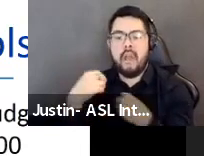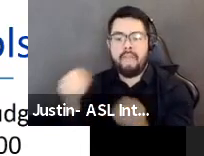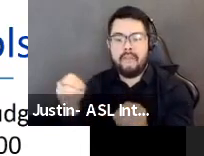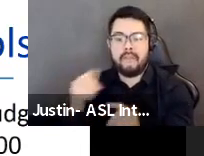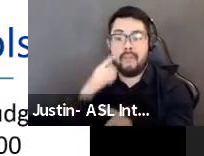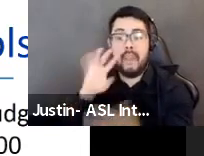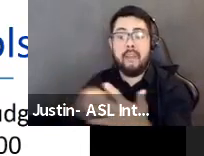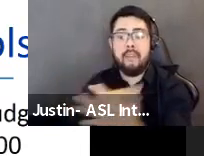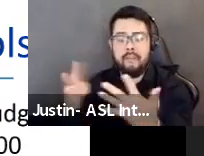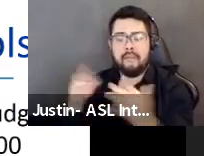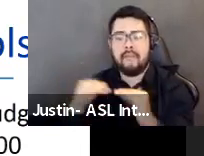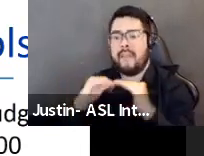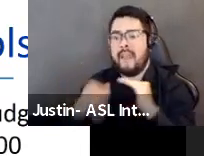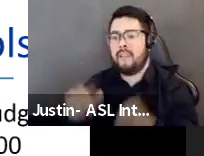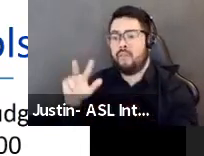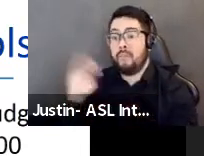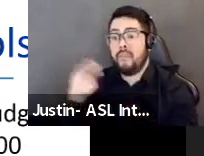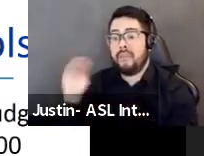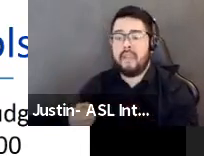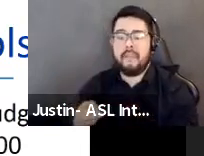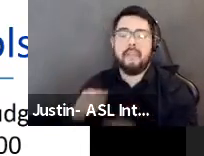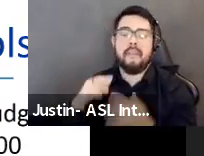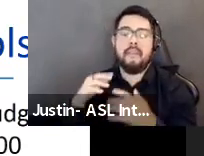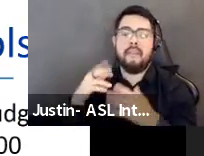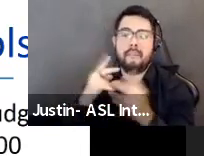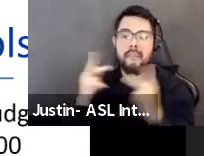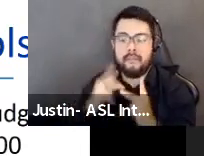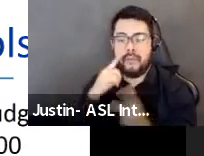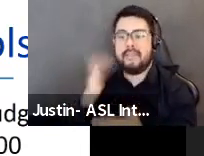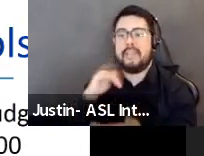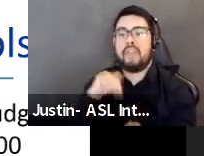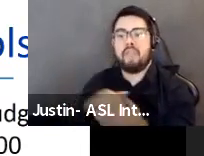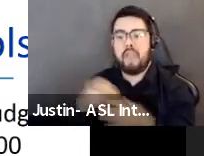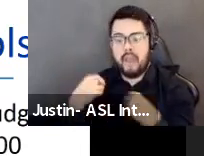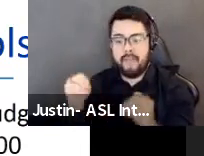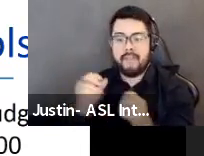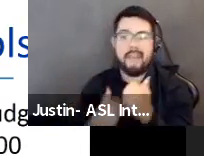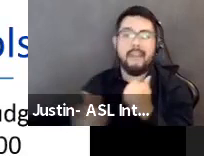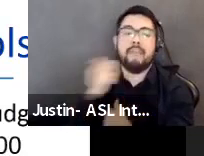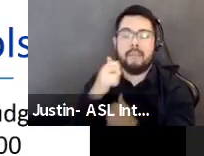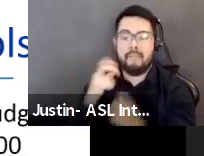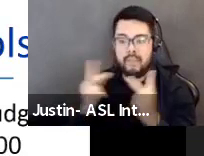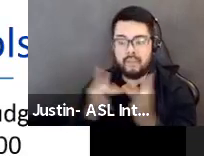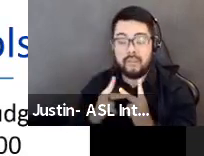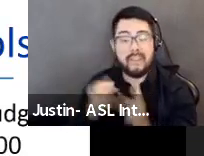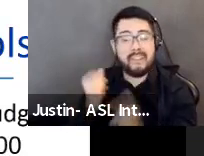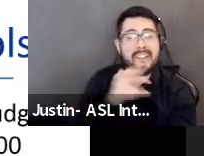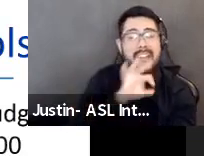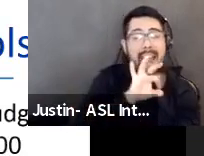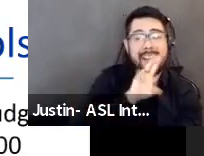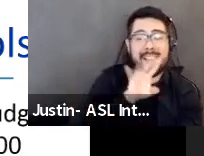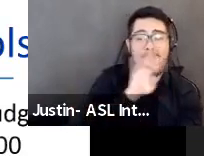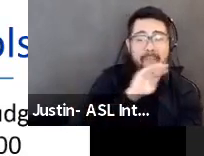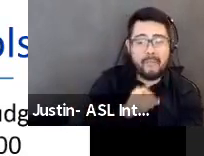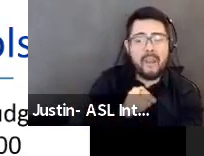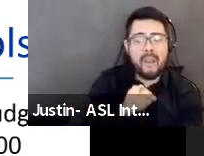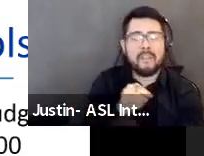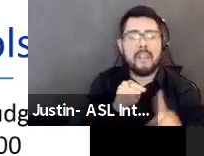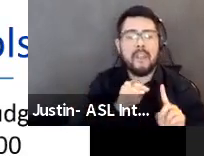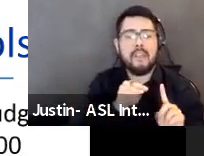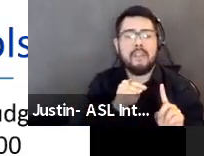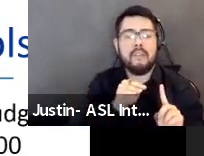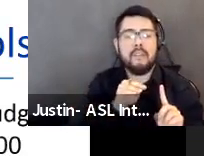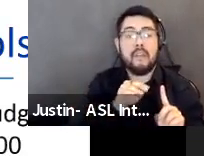represents less than three percent of the positions which are central office administrative positions with 97 percent of the positions uh being